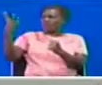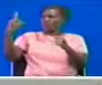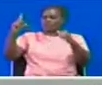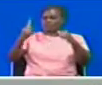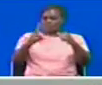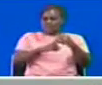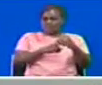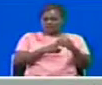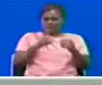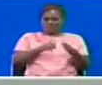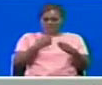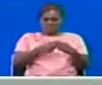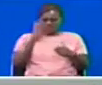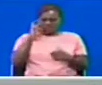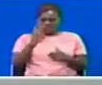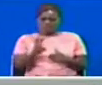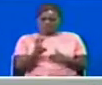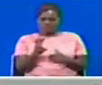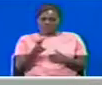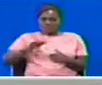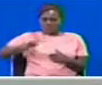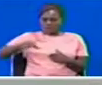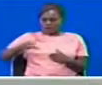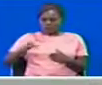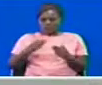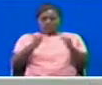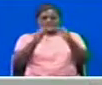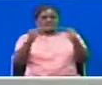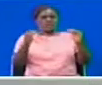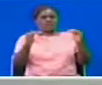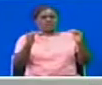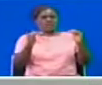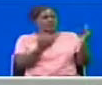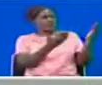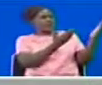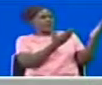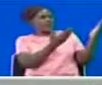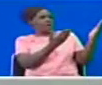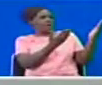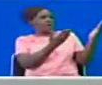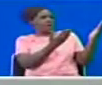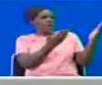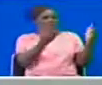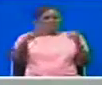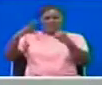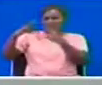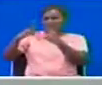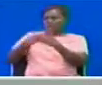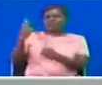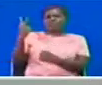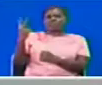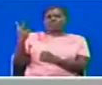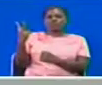and then if you want to take a look at the county level, there was just 82 women that were elected as county reps in the